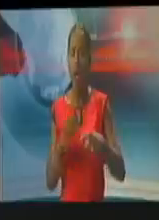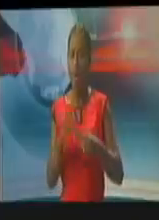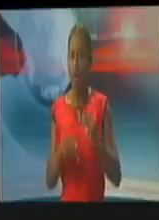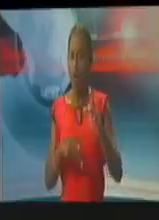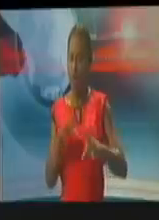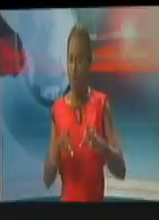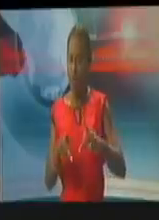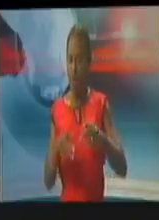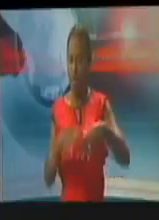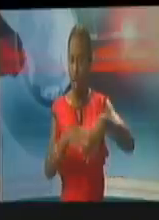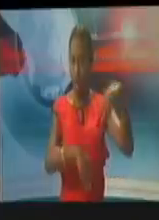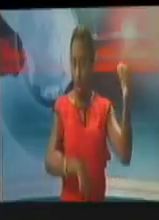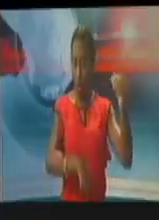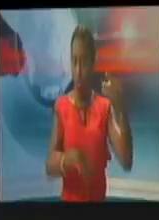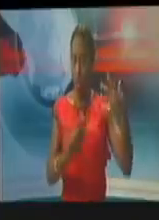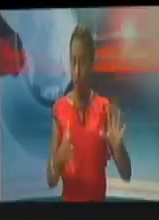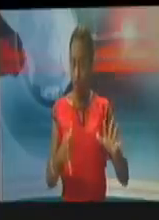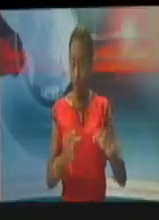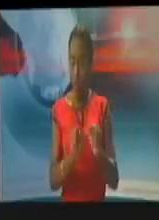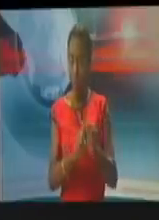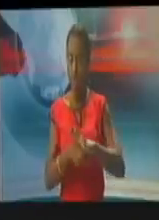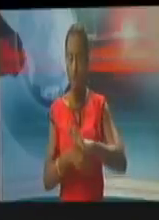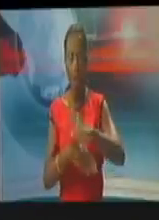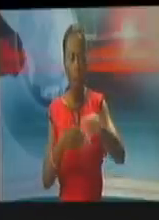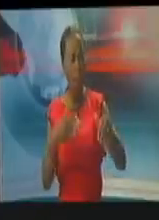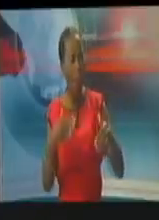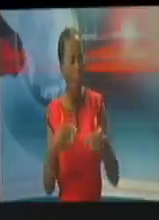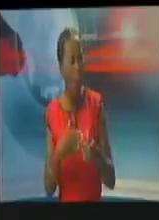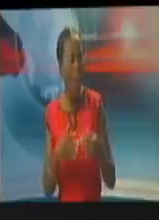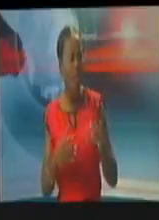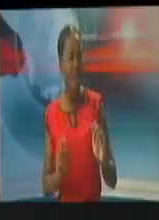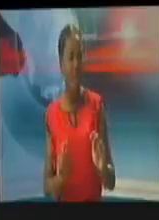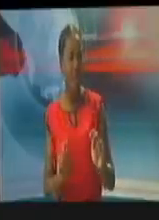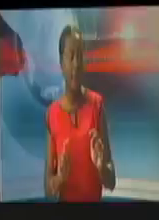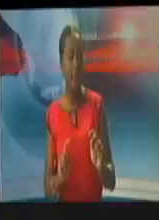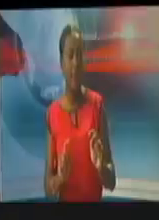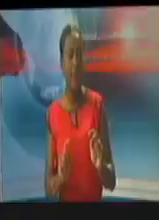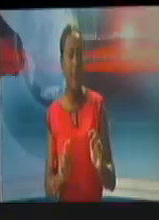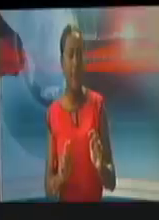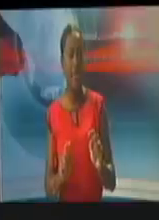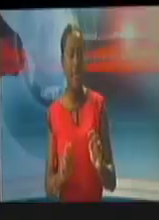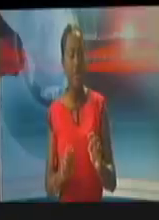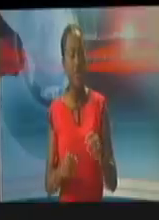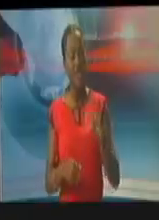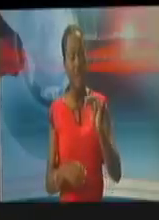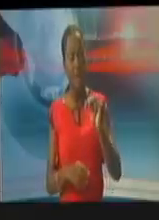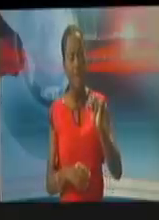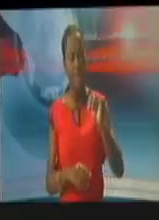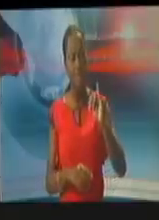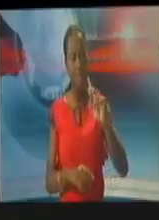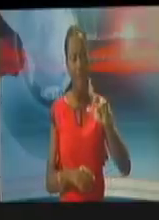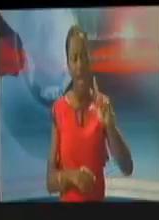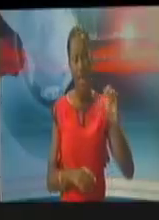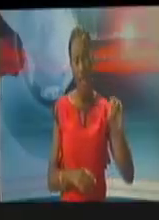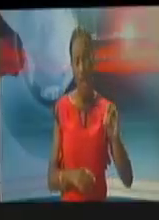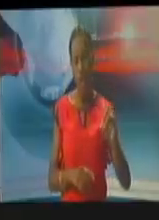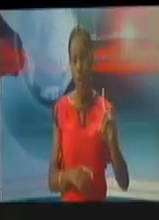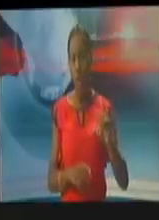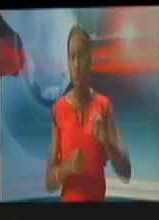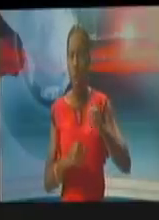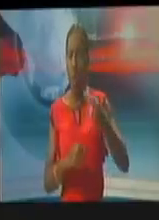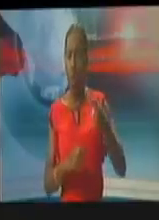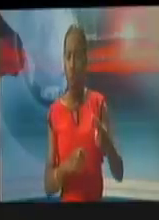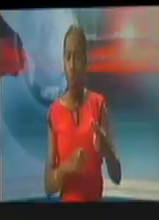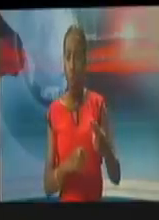from COVID-19, were all those patients, did all those patients have mild symptoms, or did we have anyone